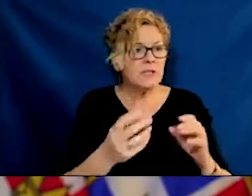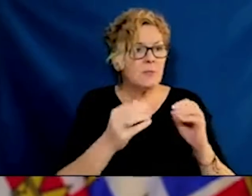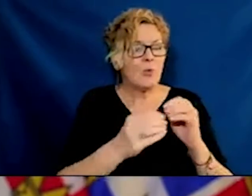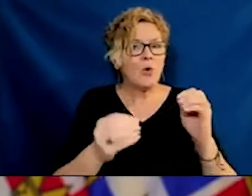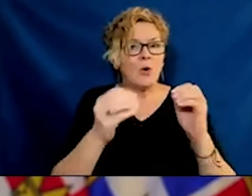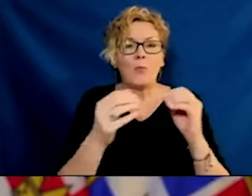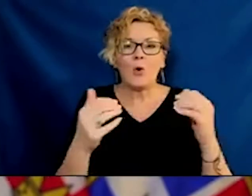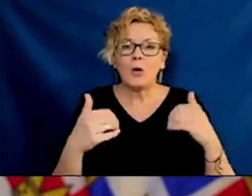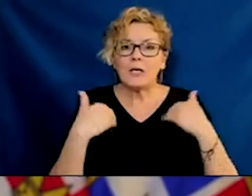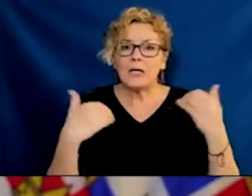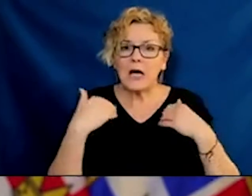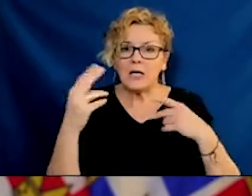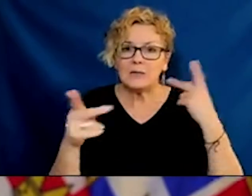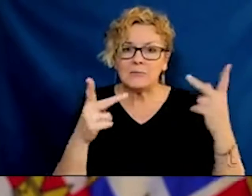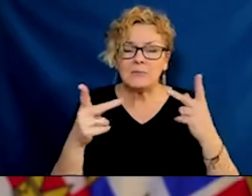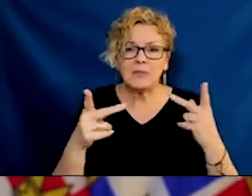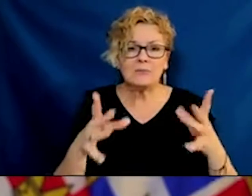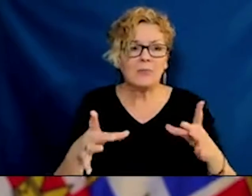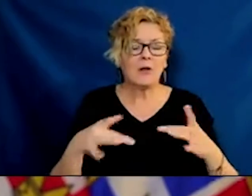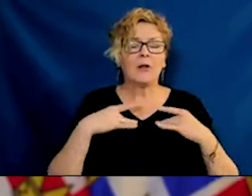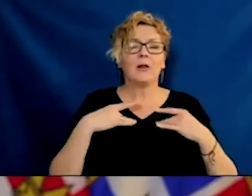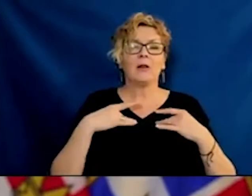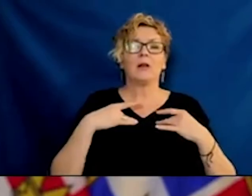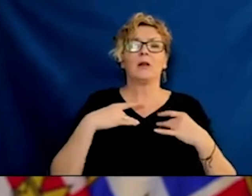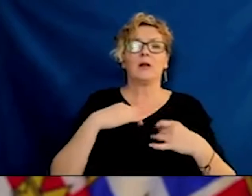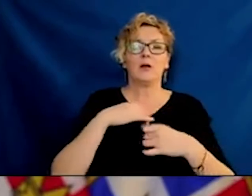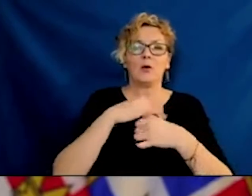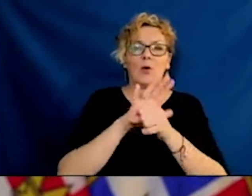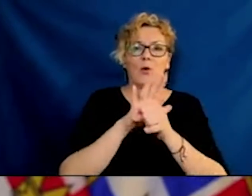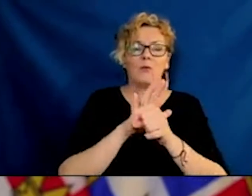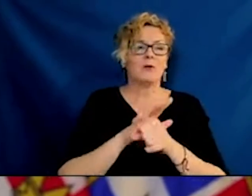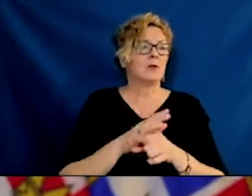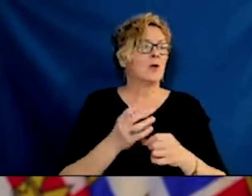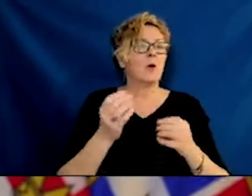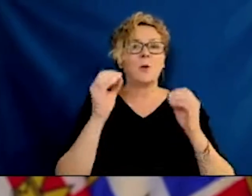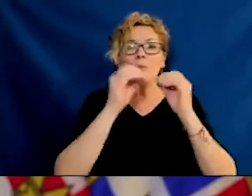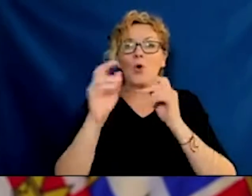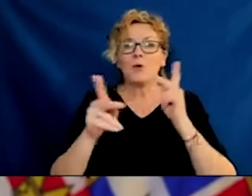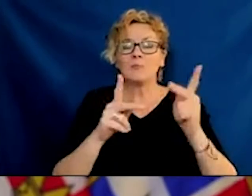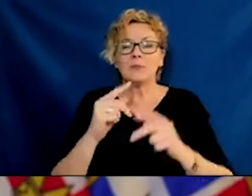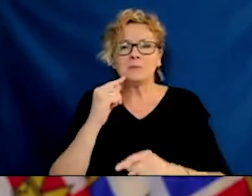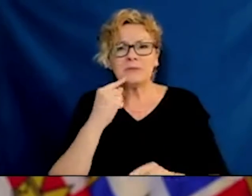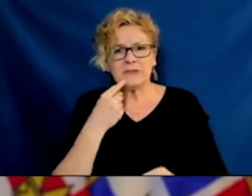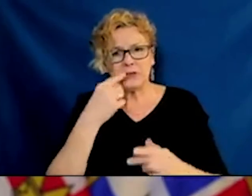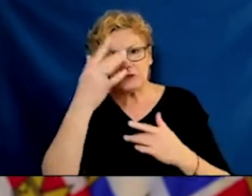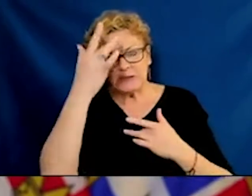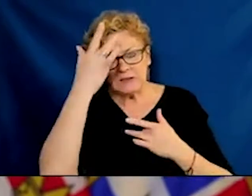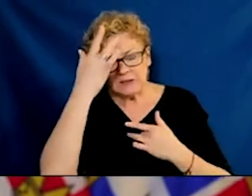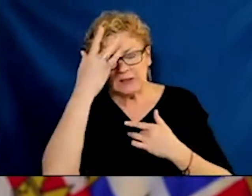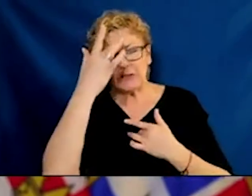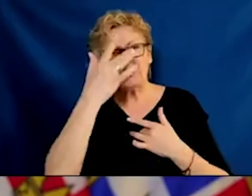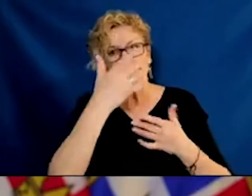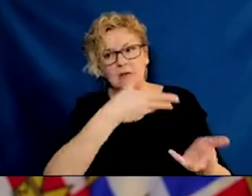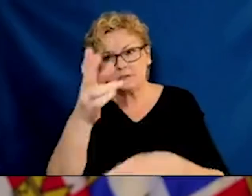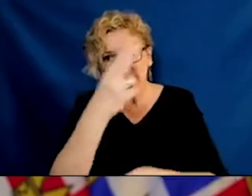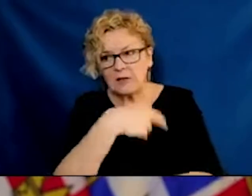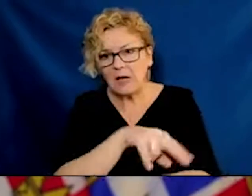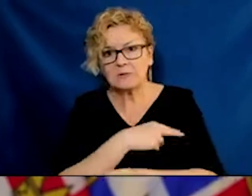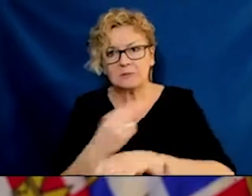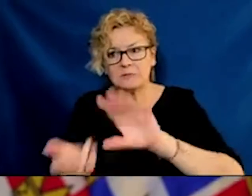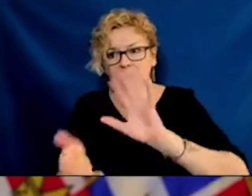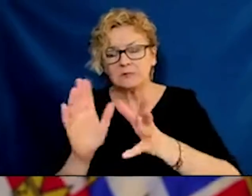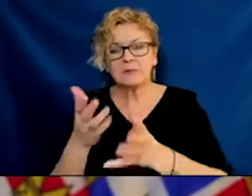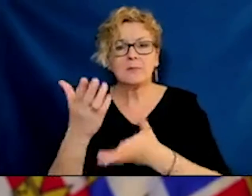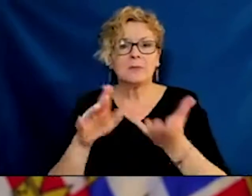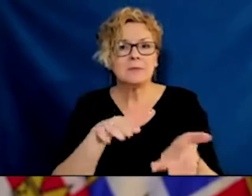die from this virus. We will have more of our healthcare workers under strain, and more restrictions will